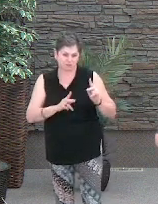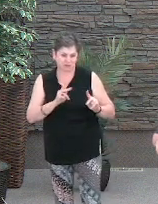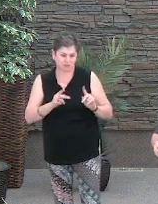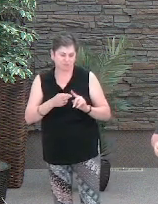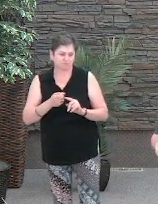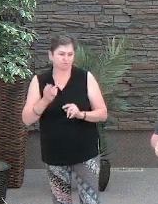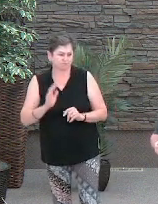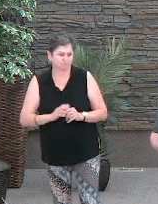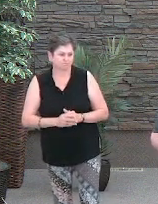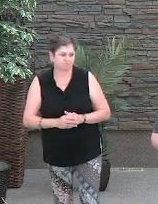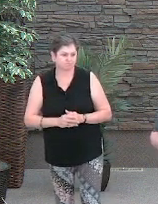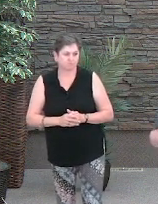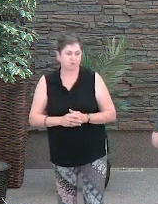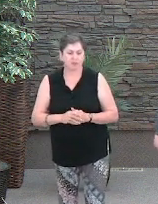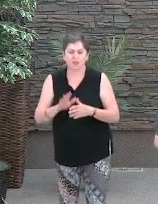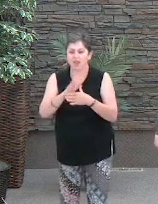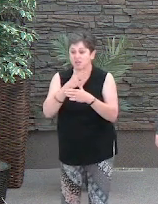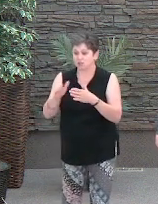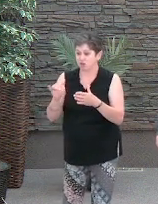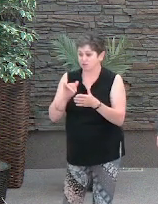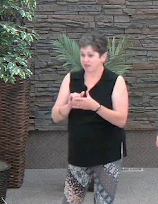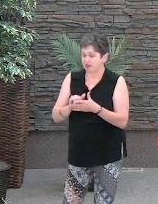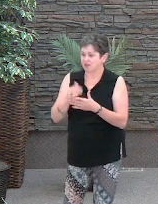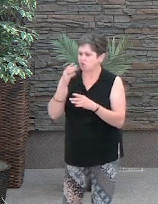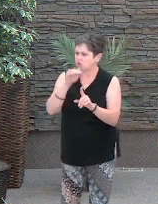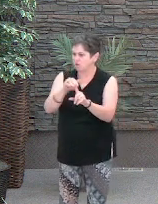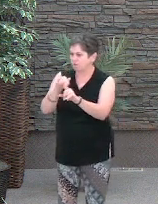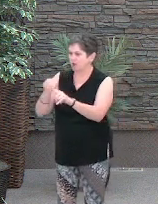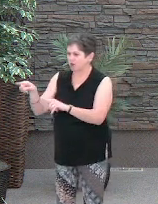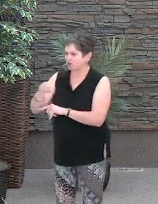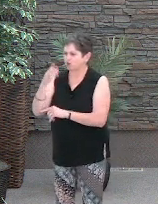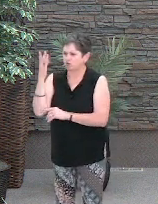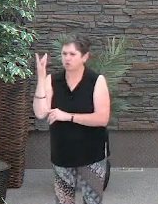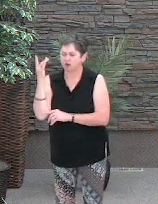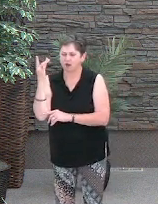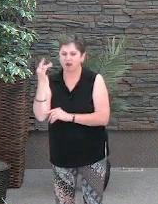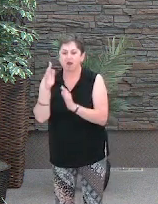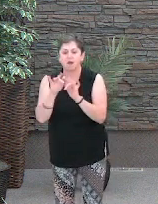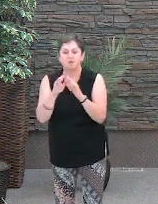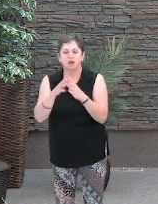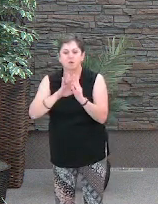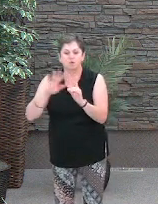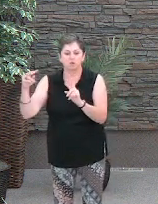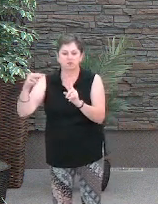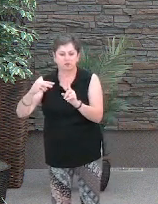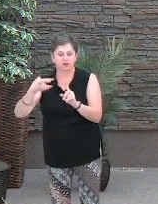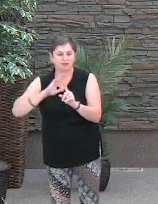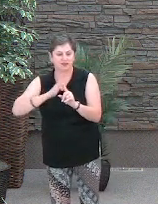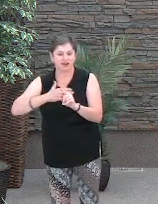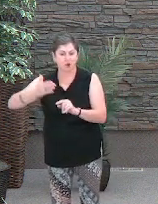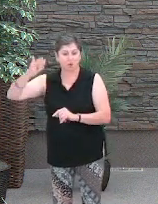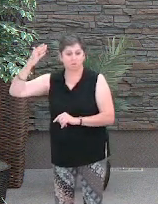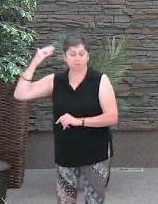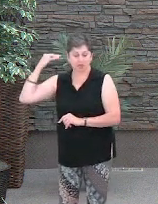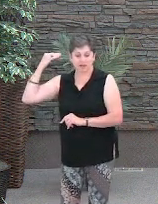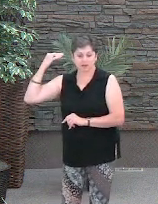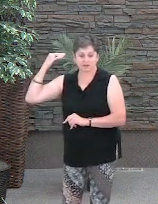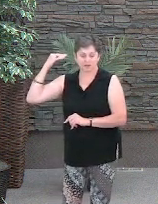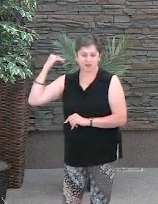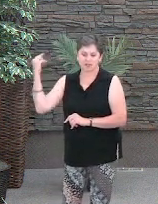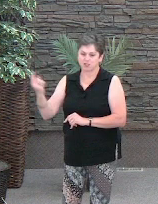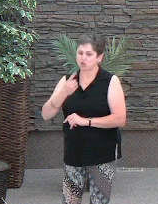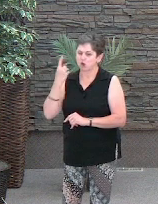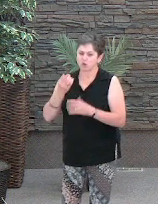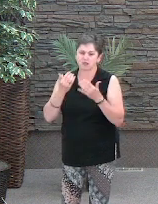God. I share all of this simply to remind you that I think a biblical perspective is that our past is